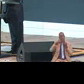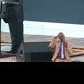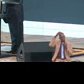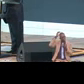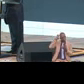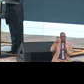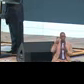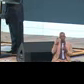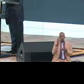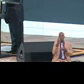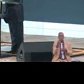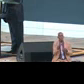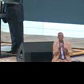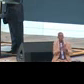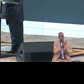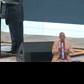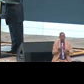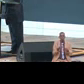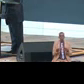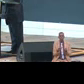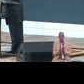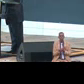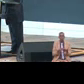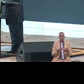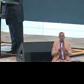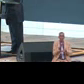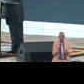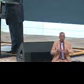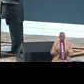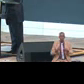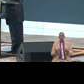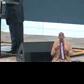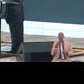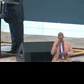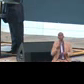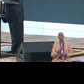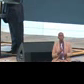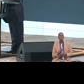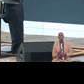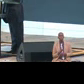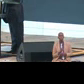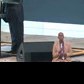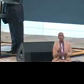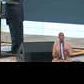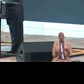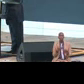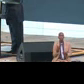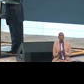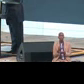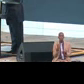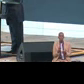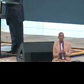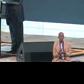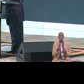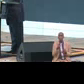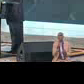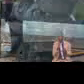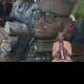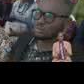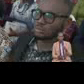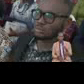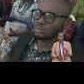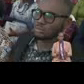lions, the nature to devour, the nature to destroy, all that